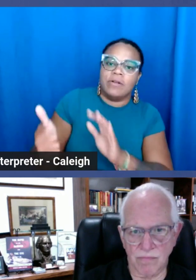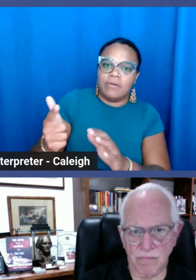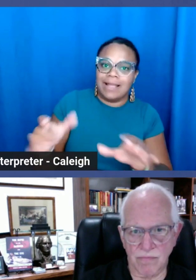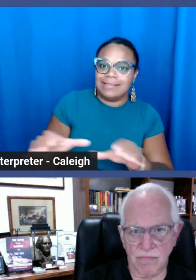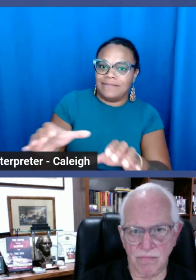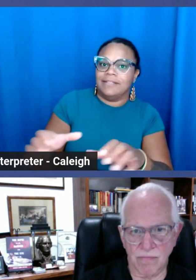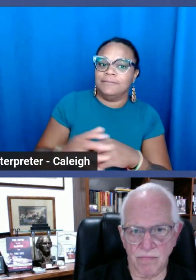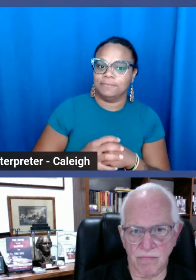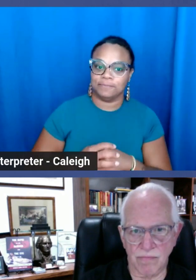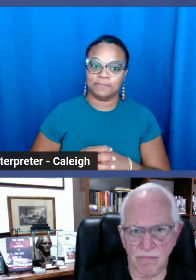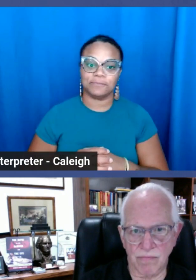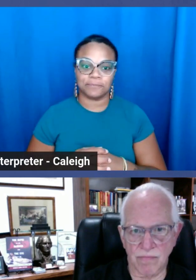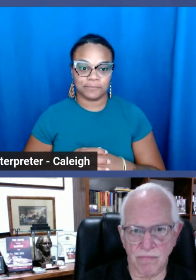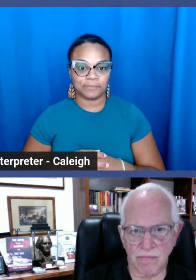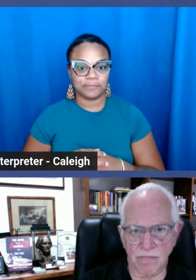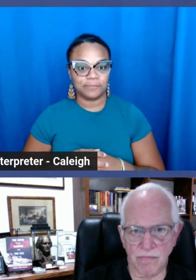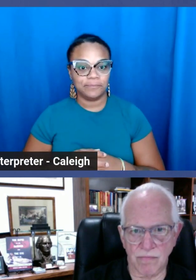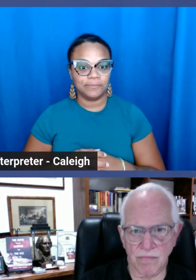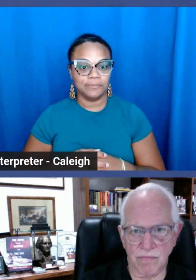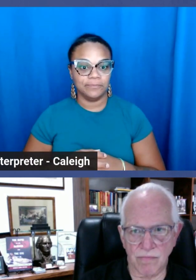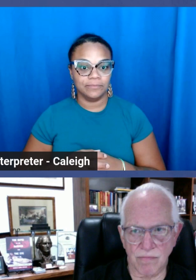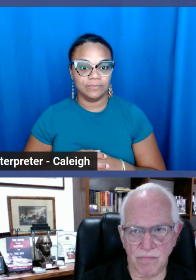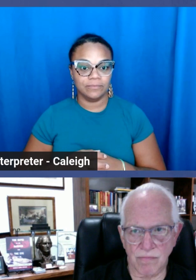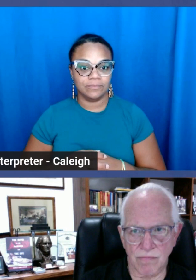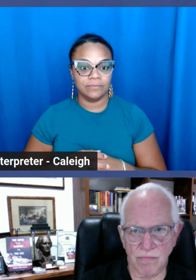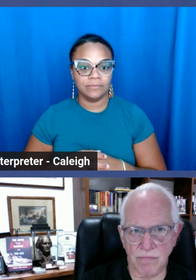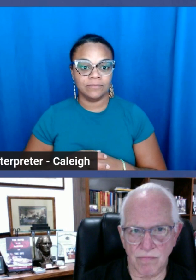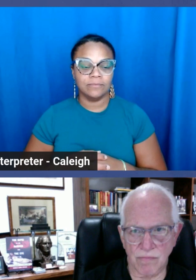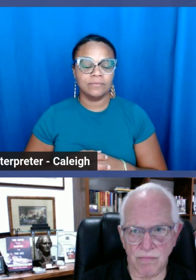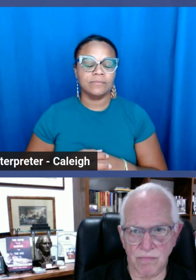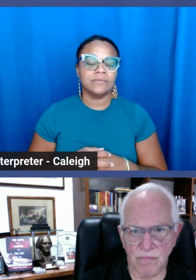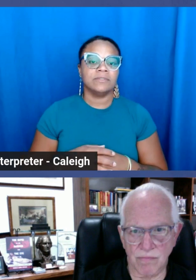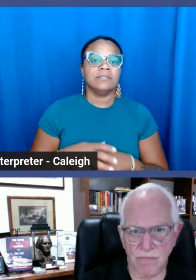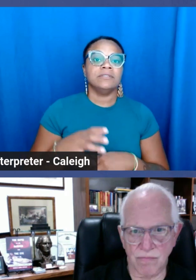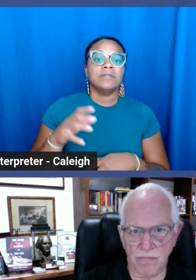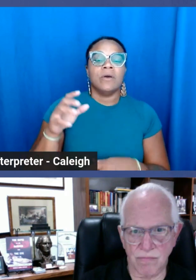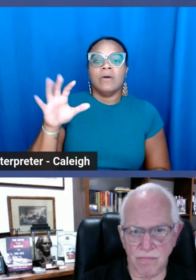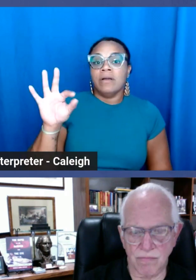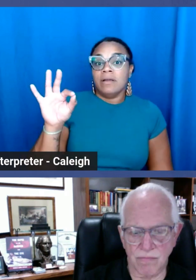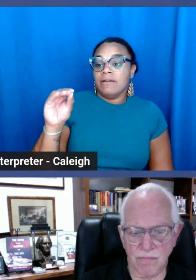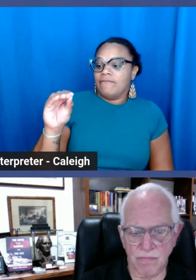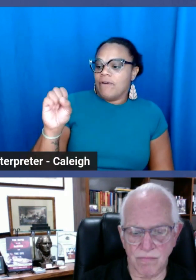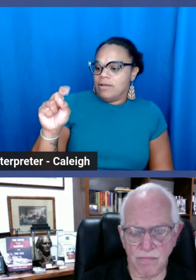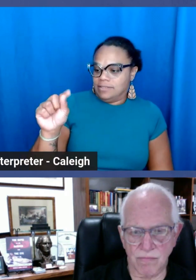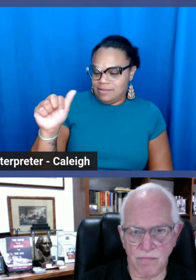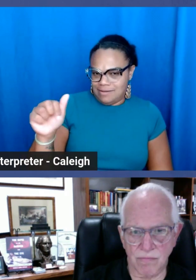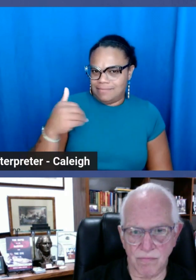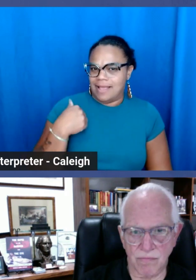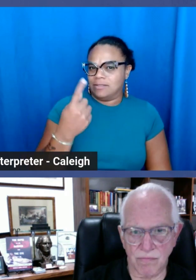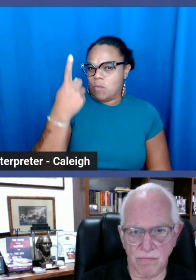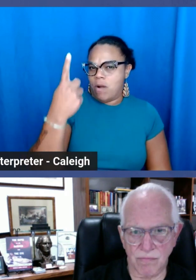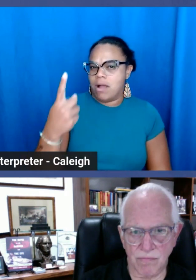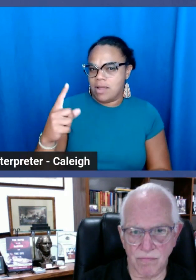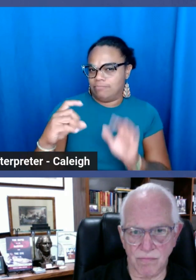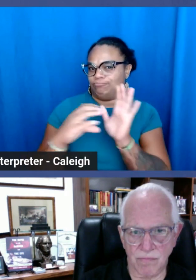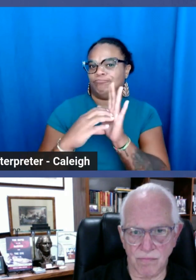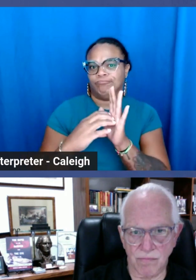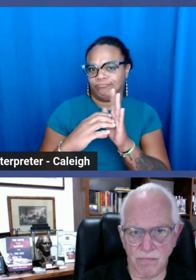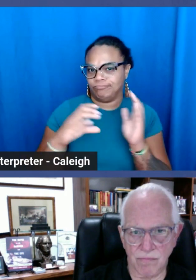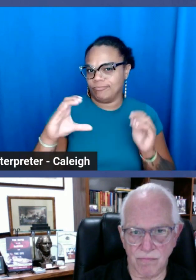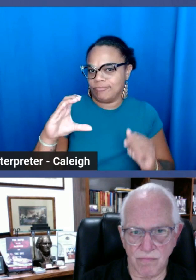So there's a clause in FOSTA that says if